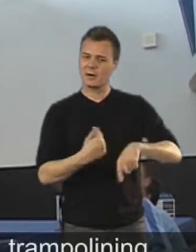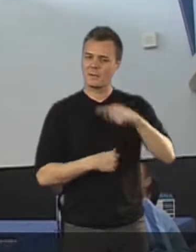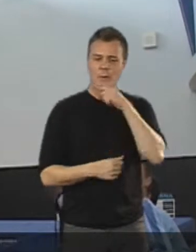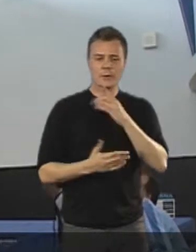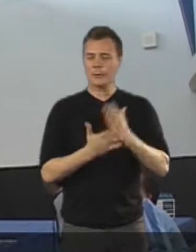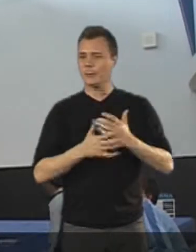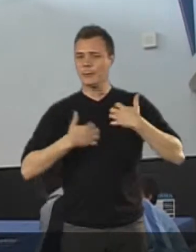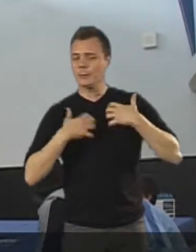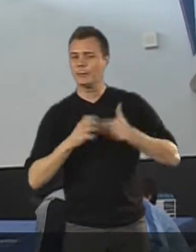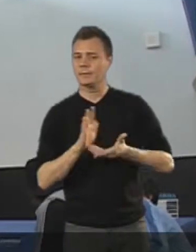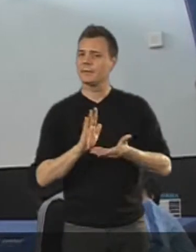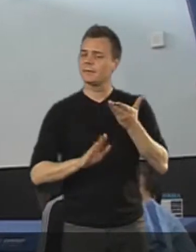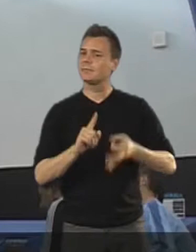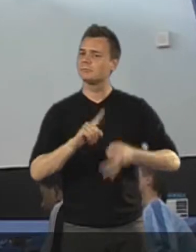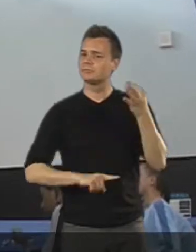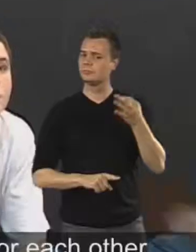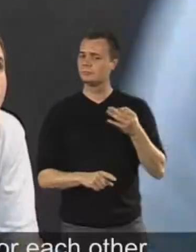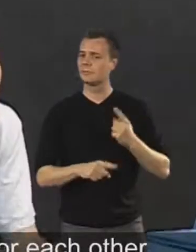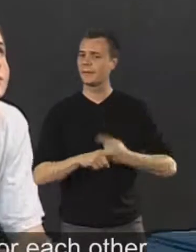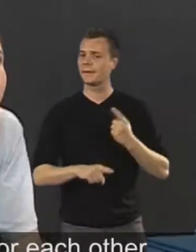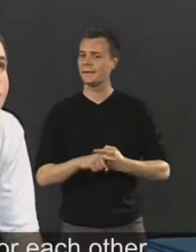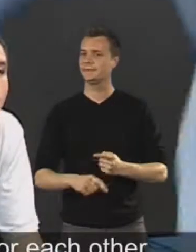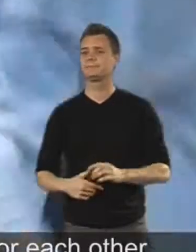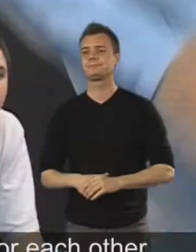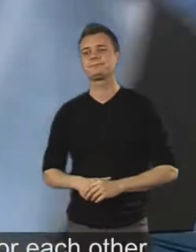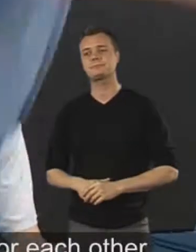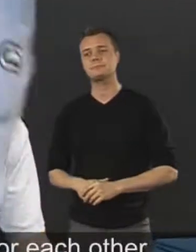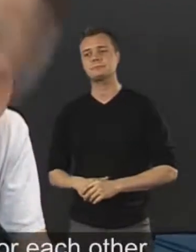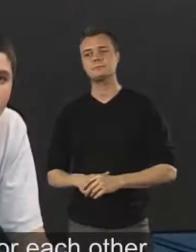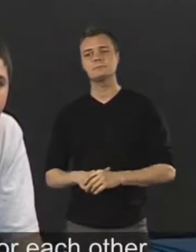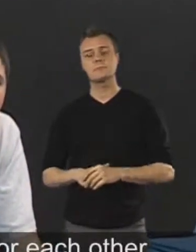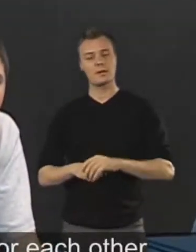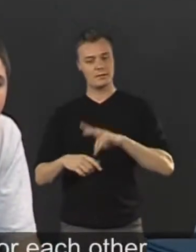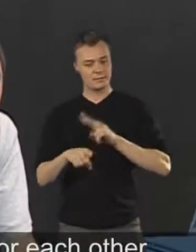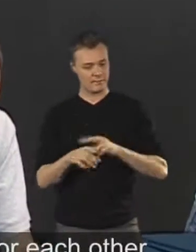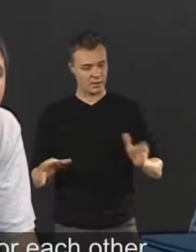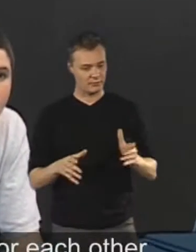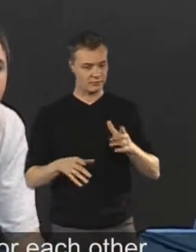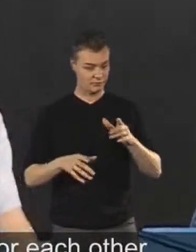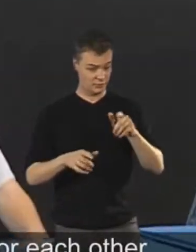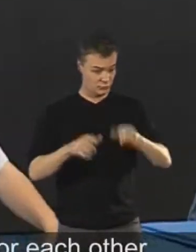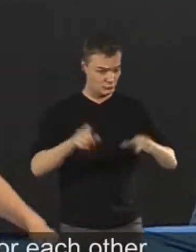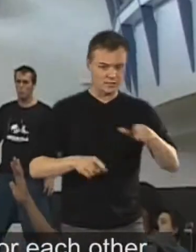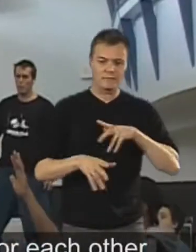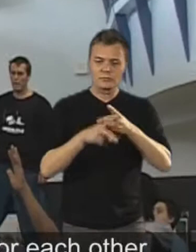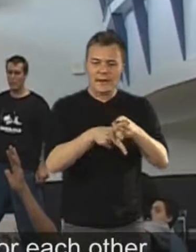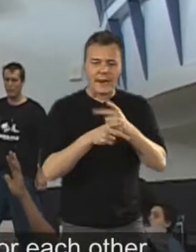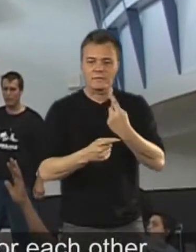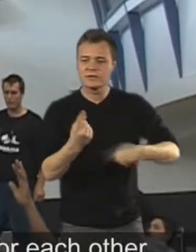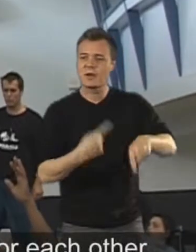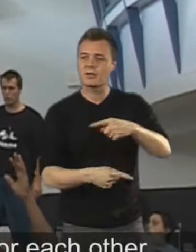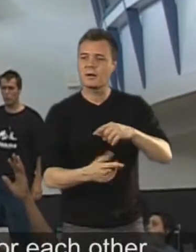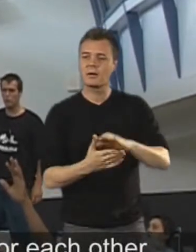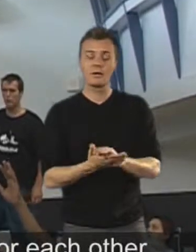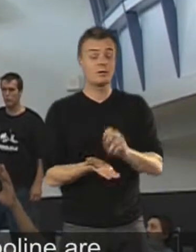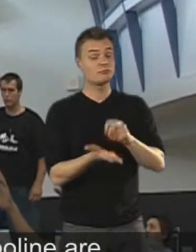really excelled at in a very short period of time. Staff encourage students to care for each other, and trampolining includes learning